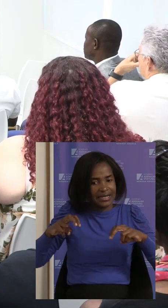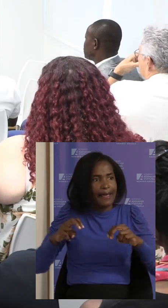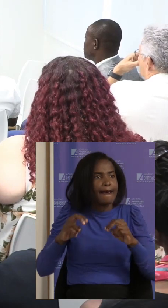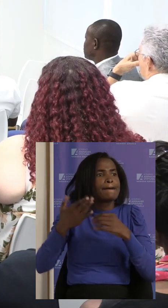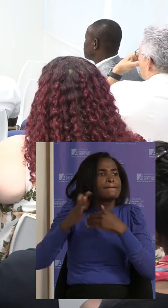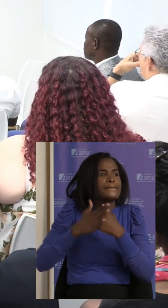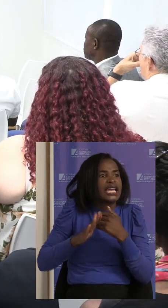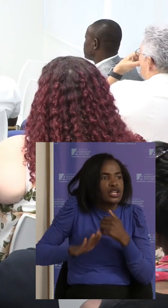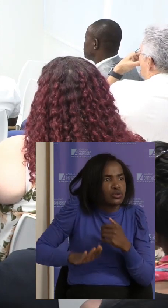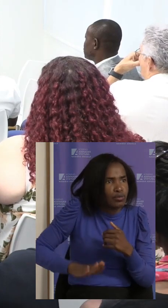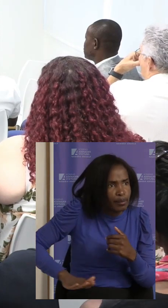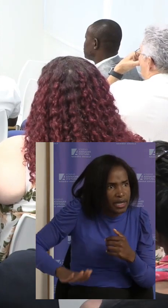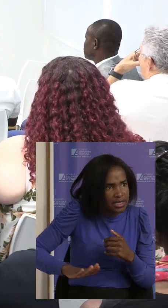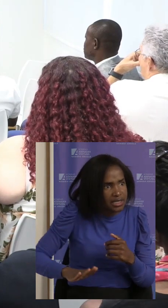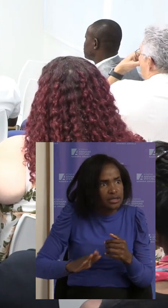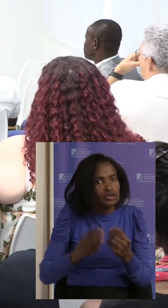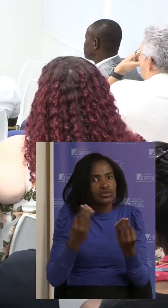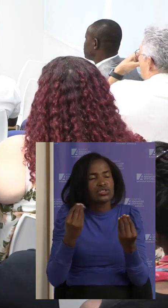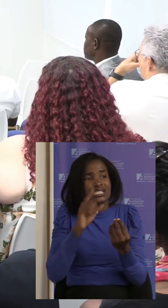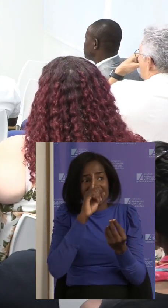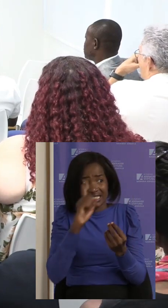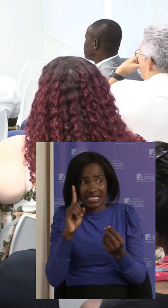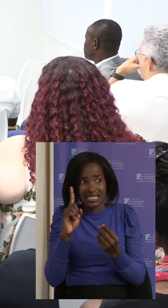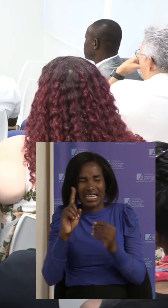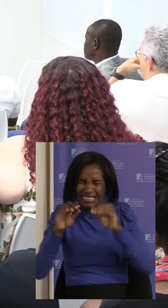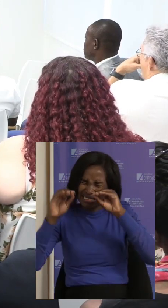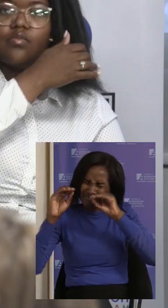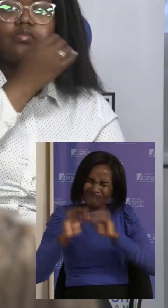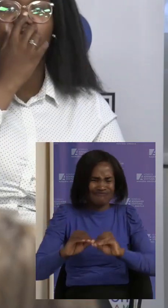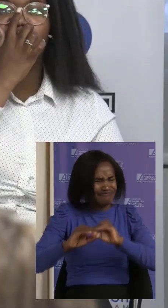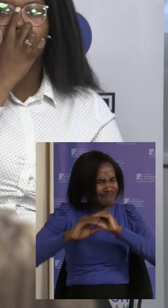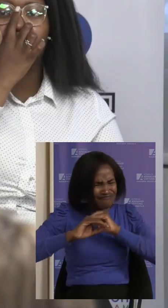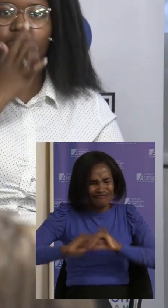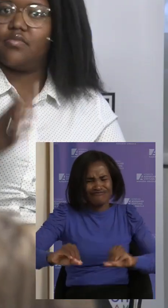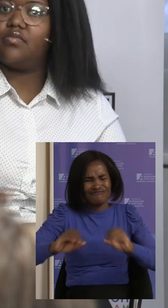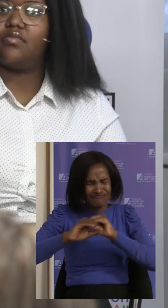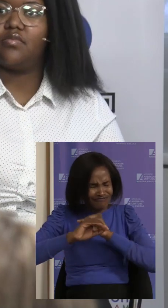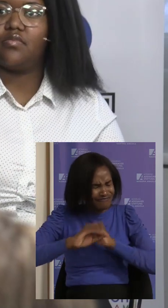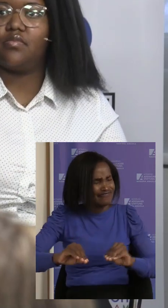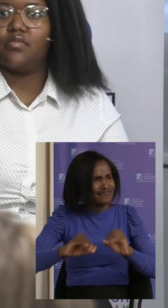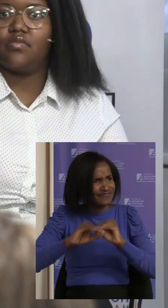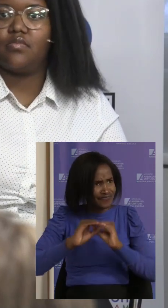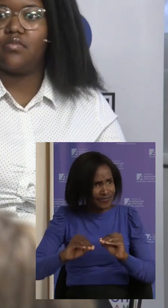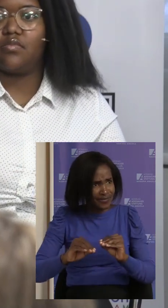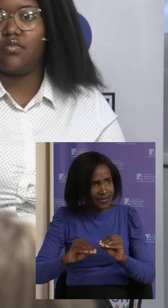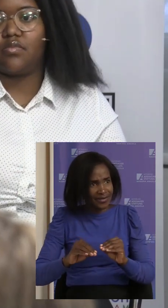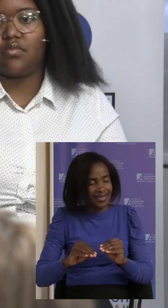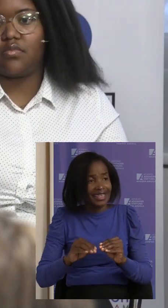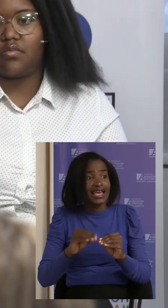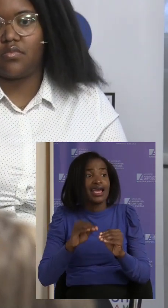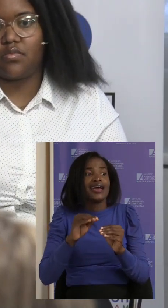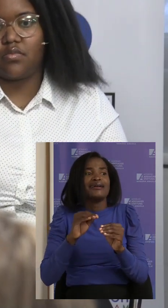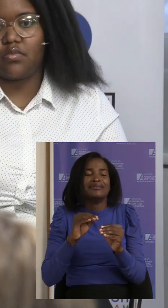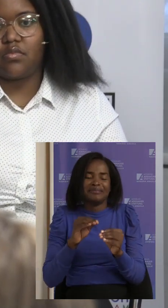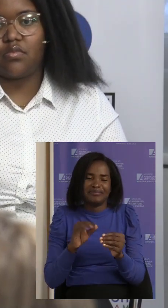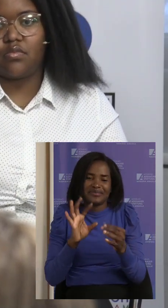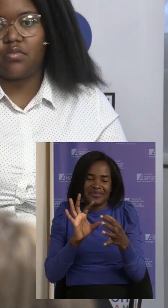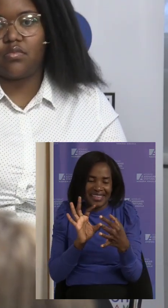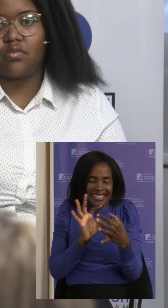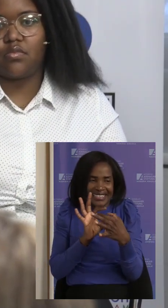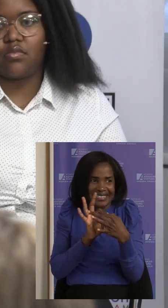basics. What gives you results? Is a teacher who teaches, is in good relation with the learners,